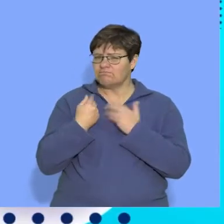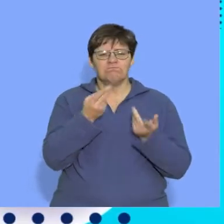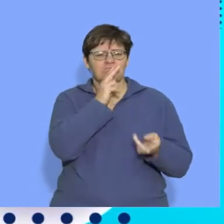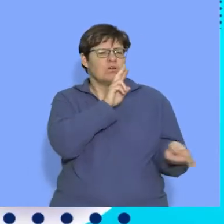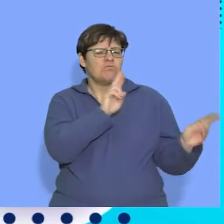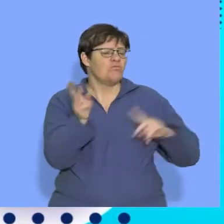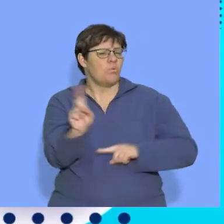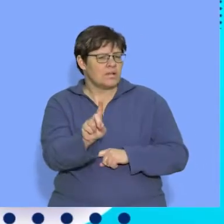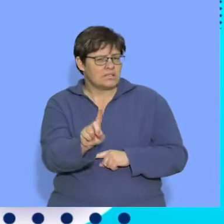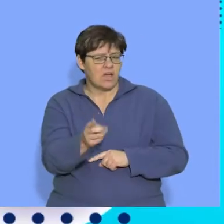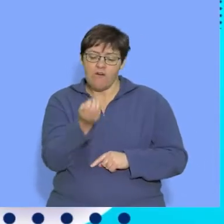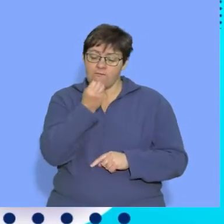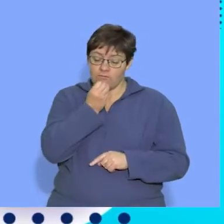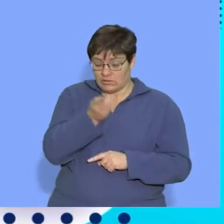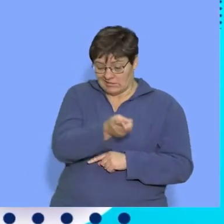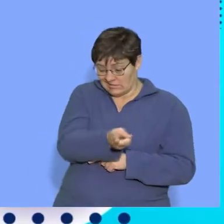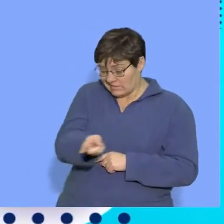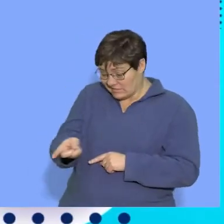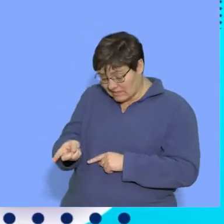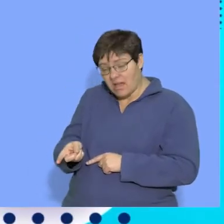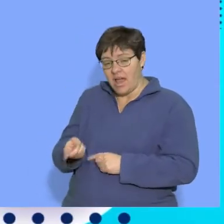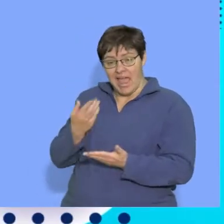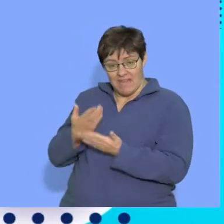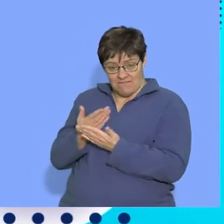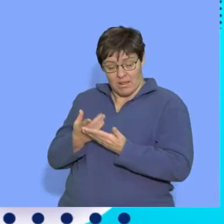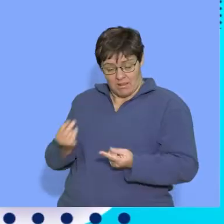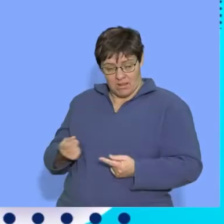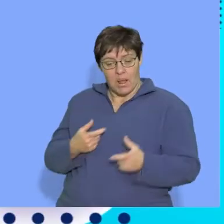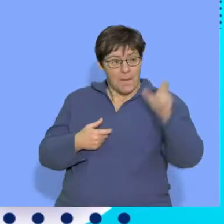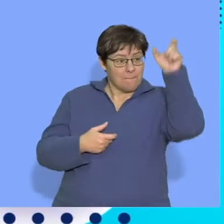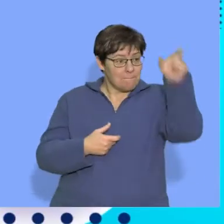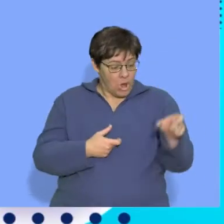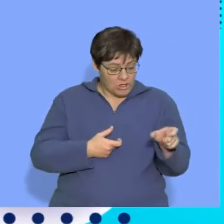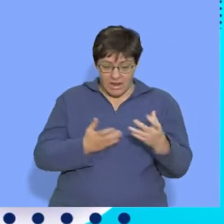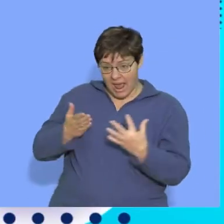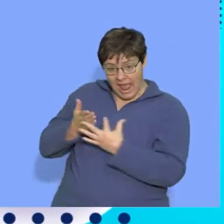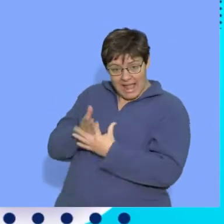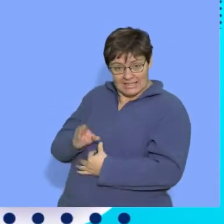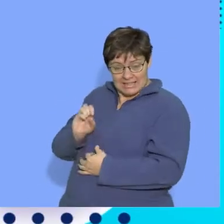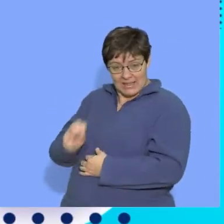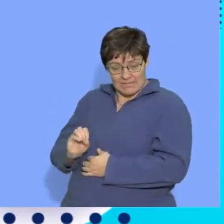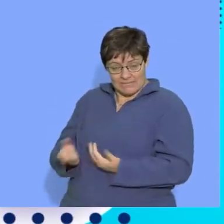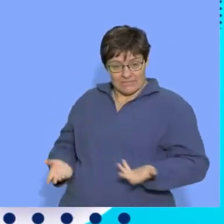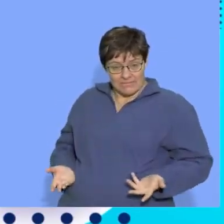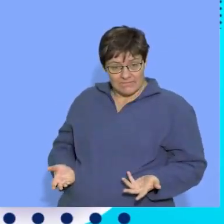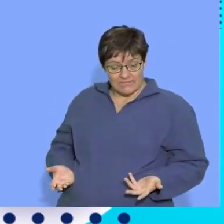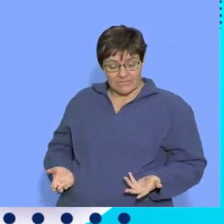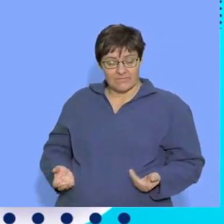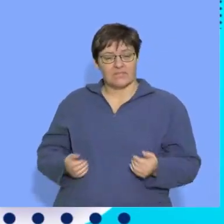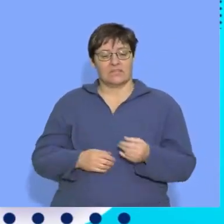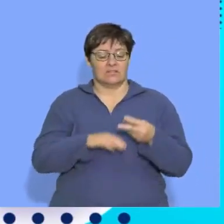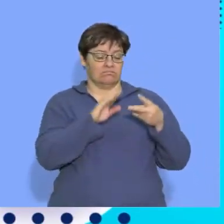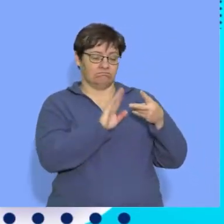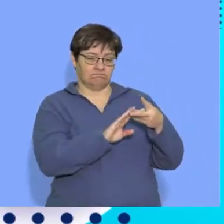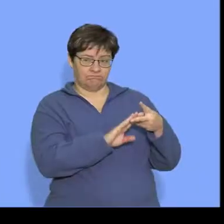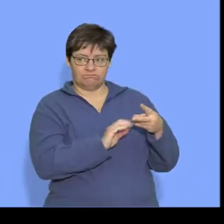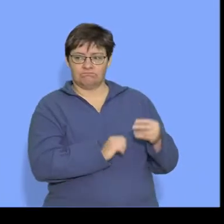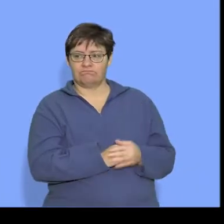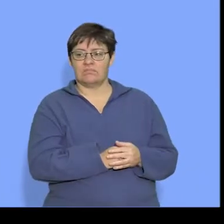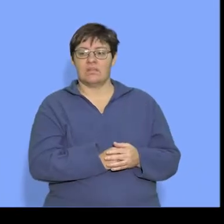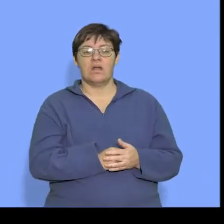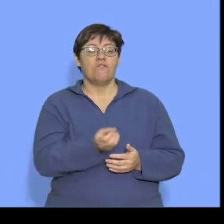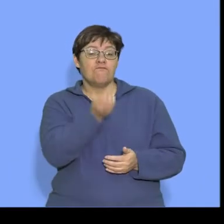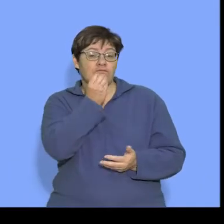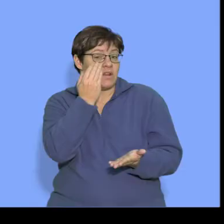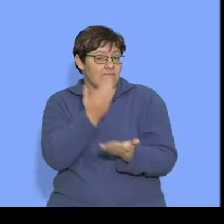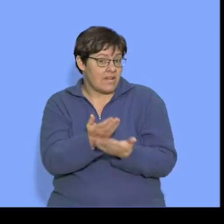the availability and access that individuals in a population have to food. We talk about the availability of